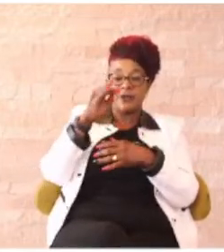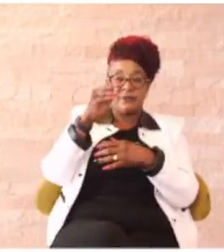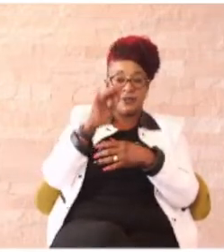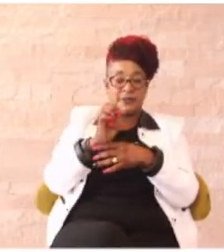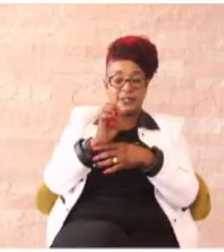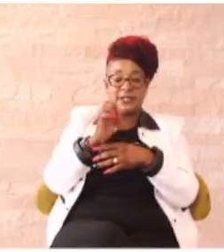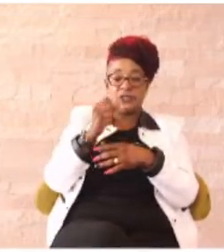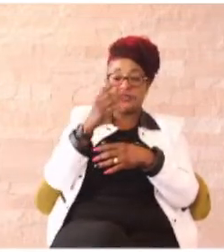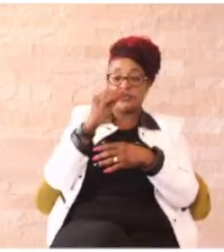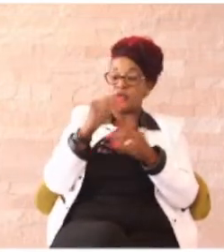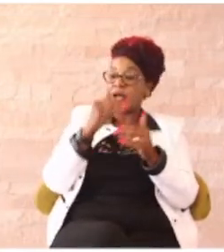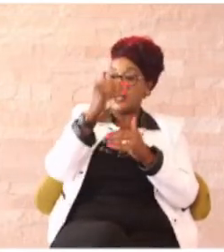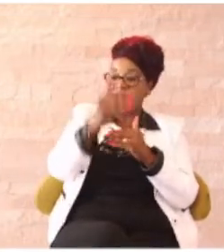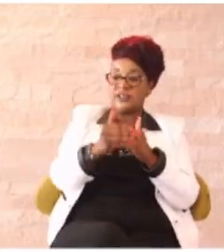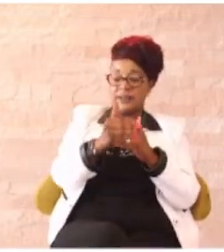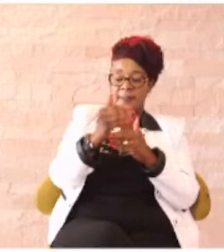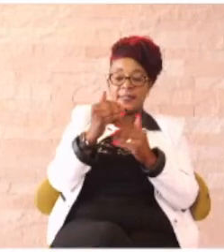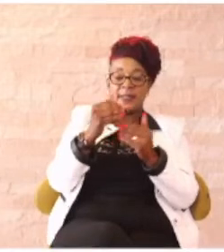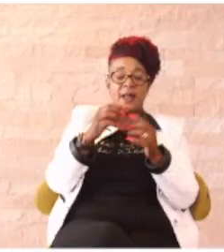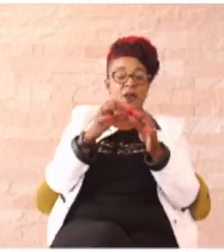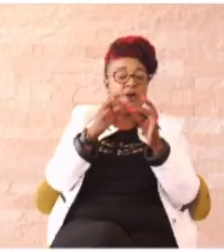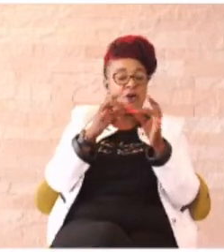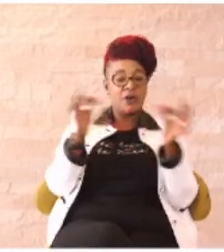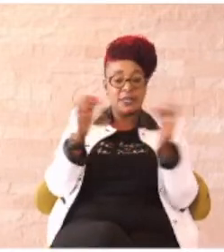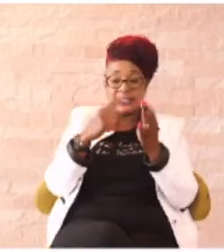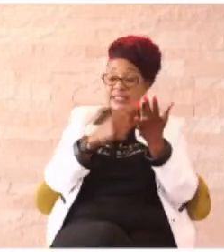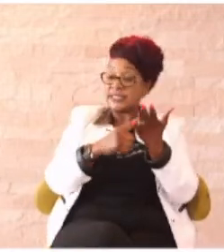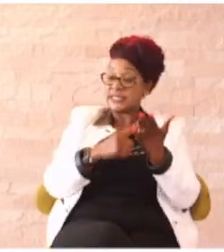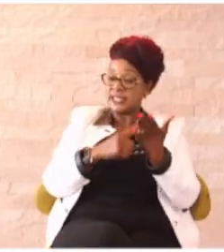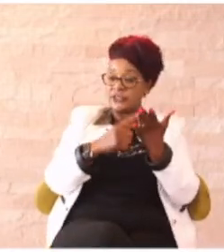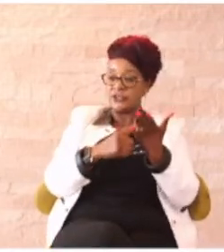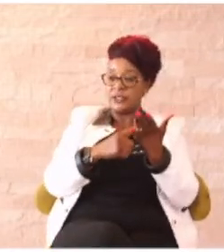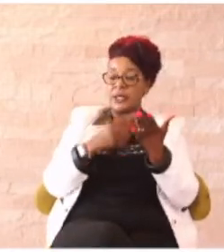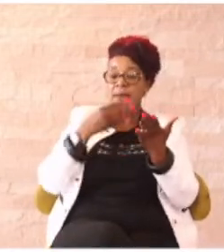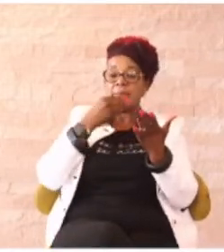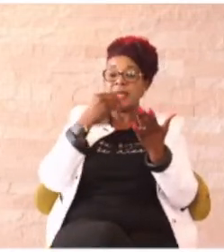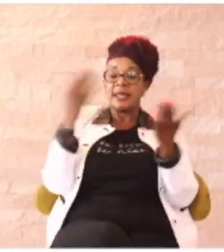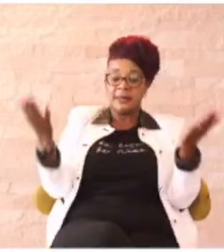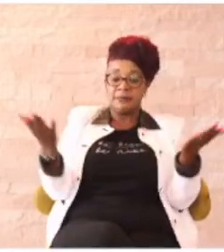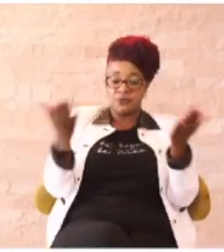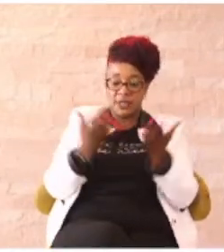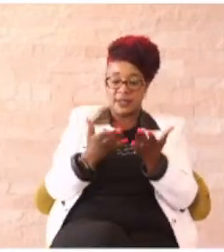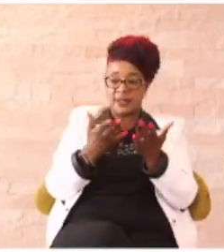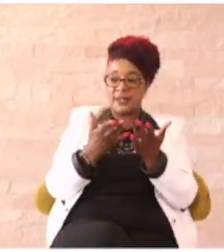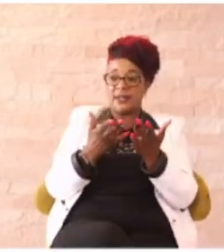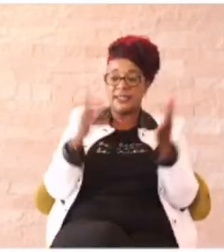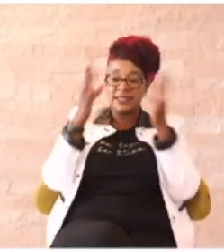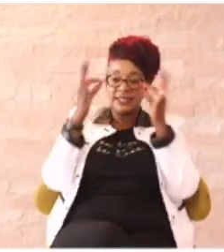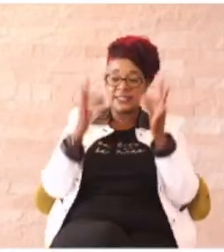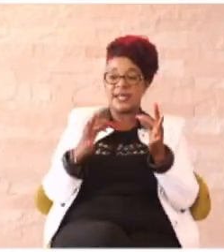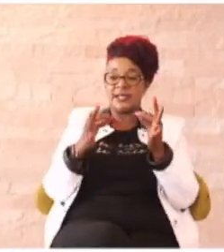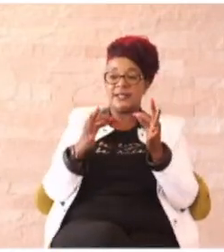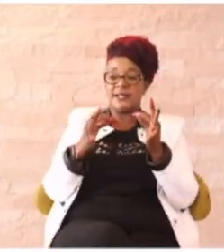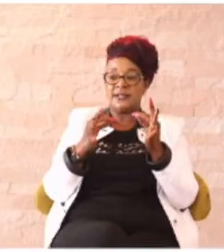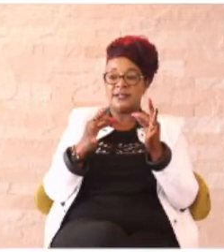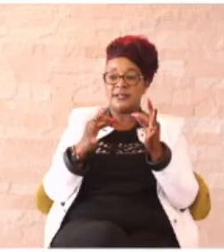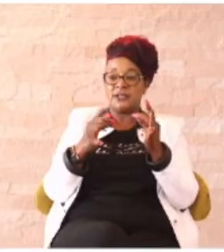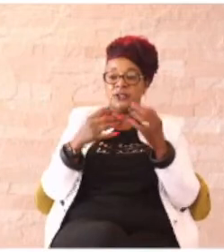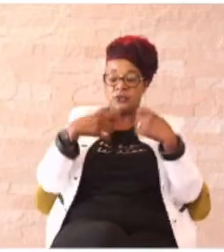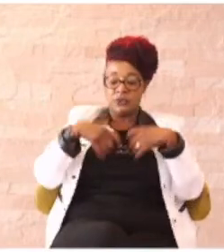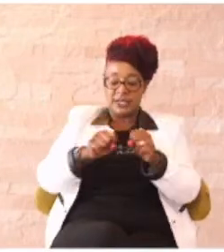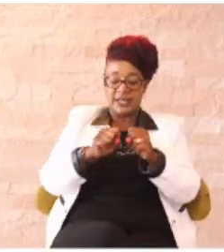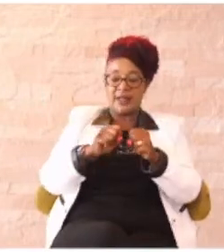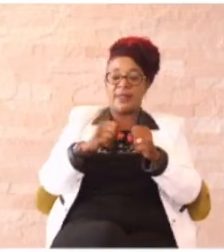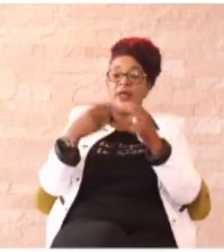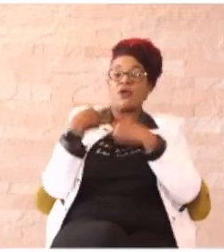So after this discussion, the men came together and they decided to take the role of